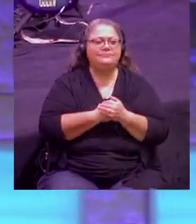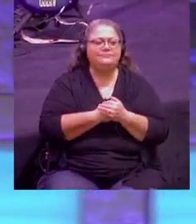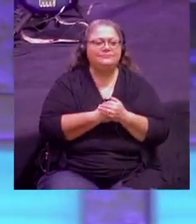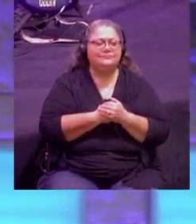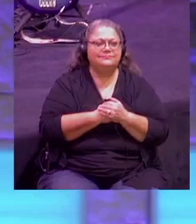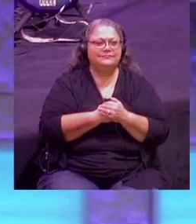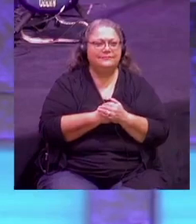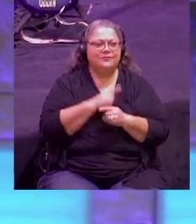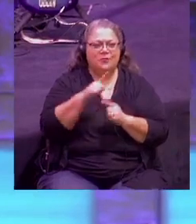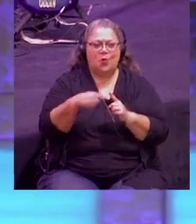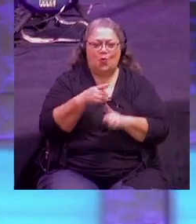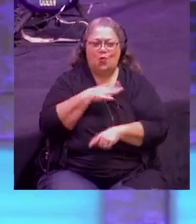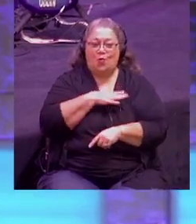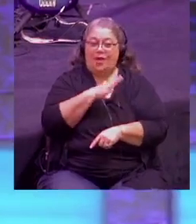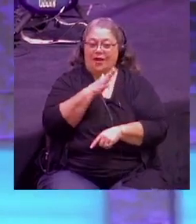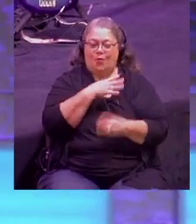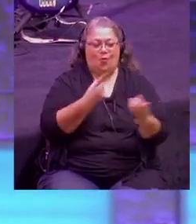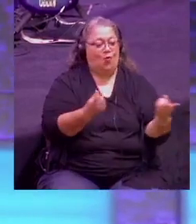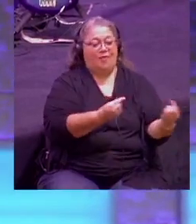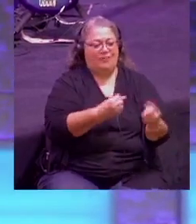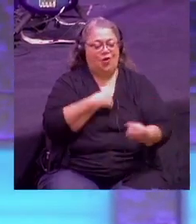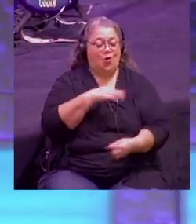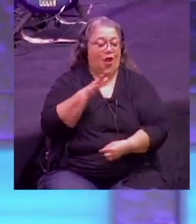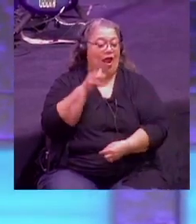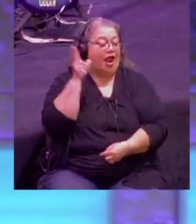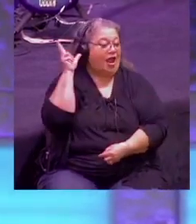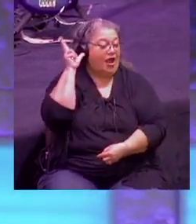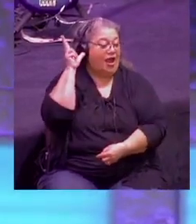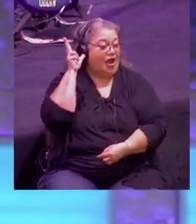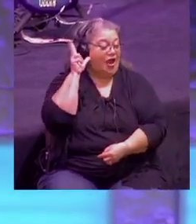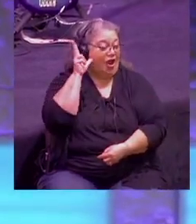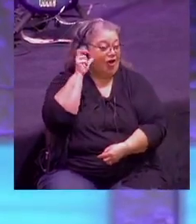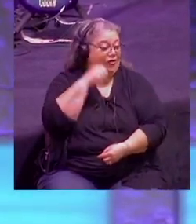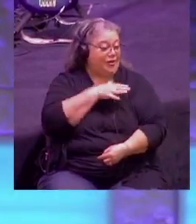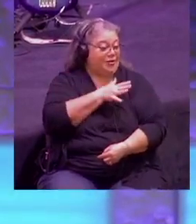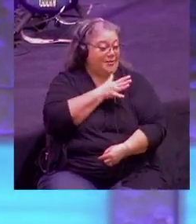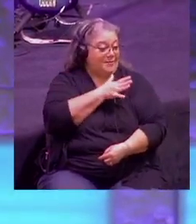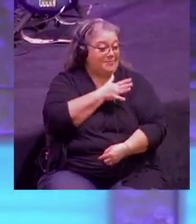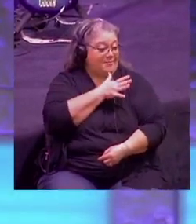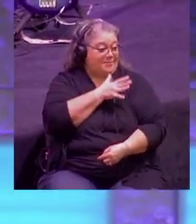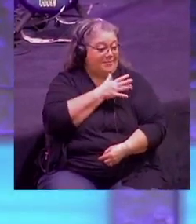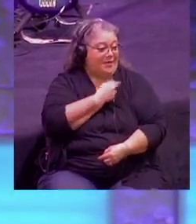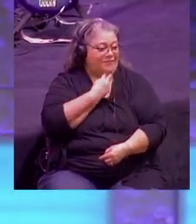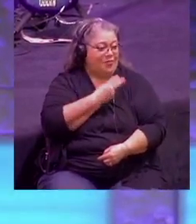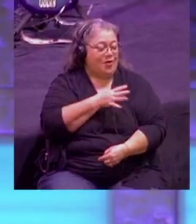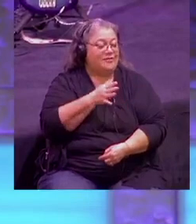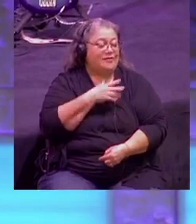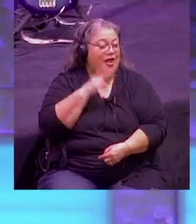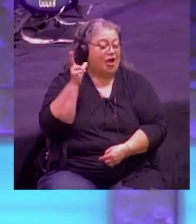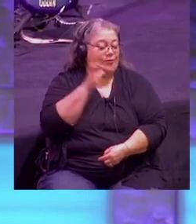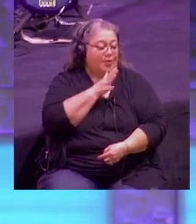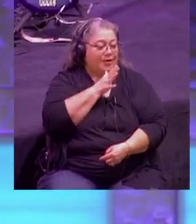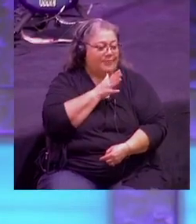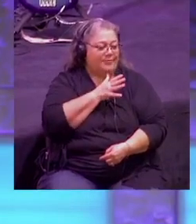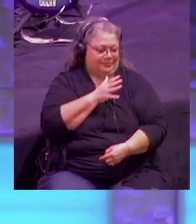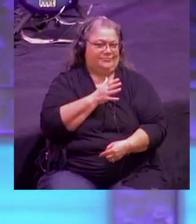When my mama called me, I knew her voice. I knew the tone.